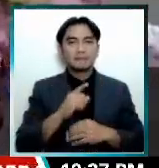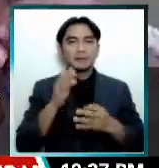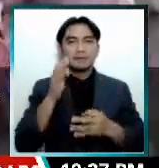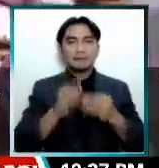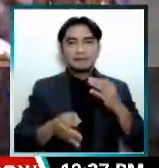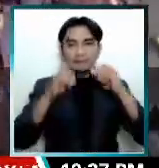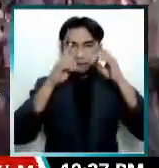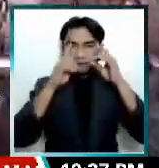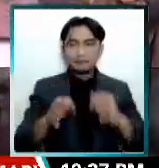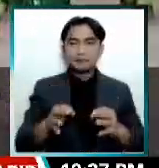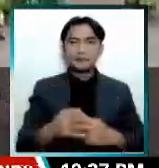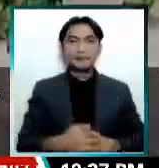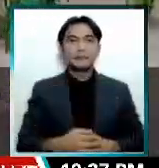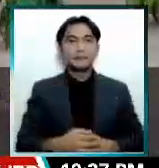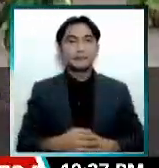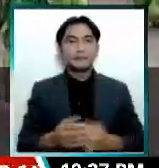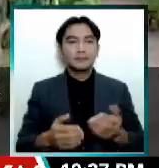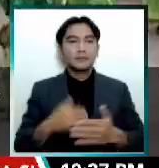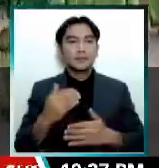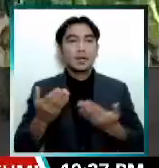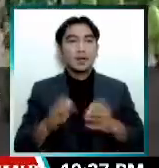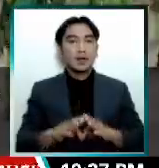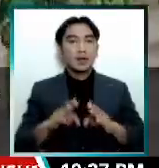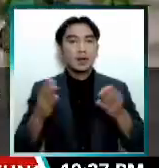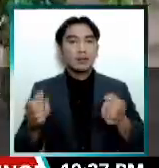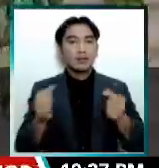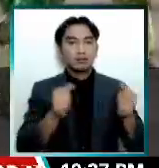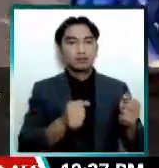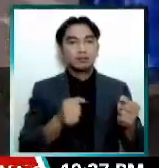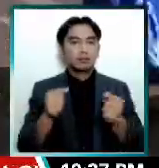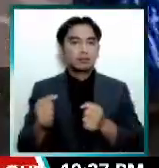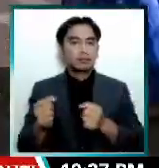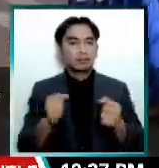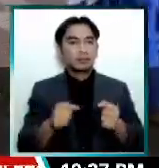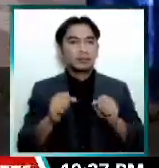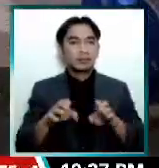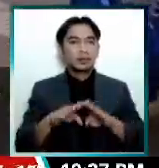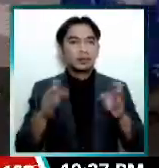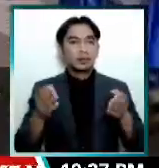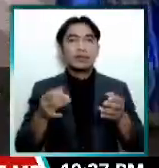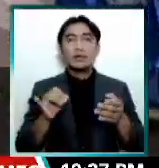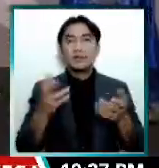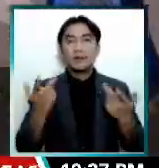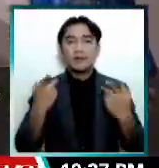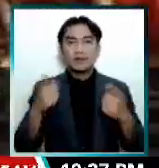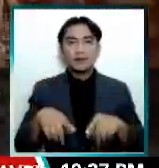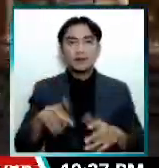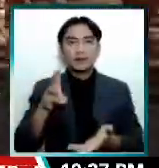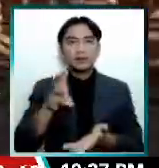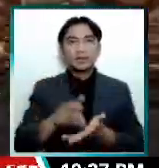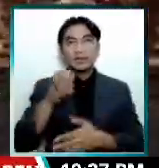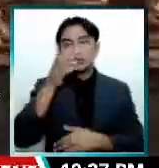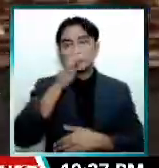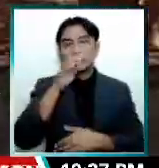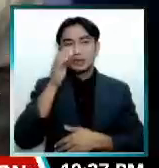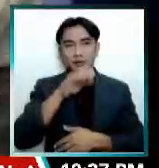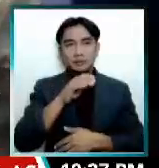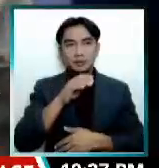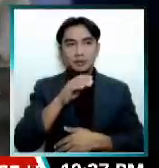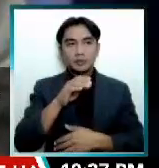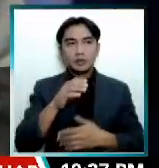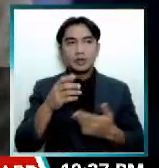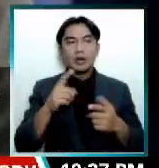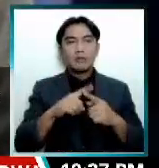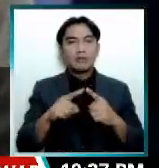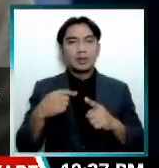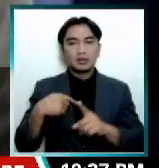ang lalawigan sa pagsali sa Sinulog kung ibabalik ang pagsasagawa nito sa Cebu City Sports Complex. Pero desidido raw si Mayor Michael